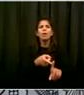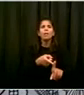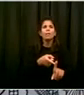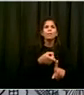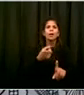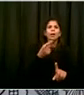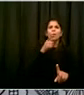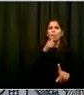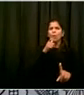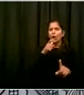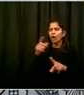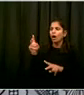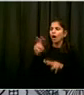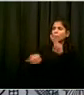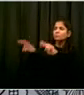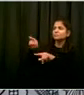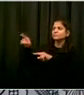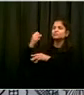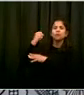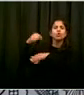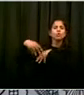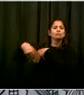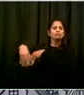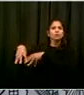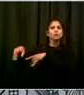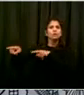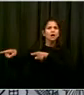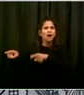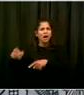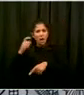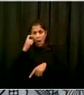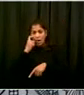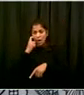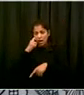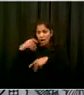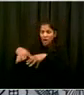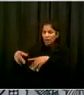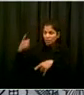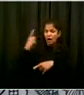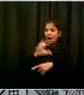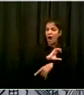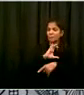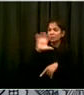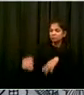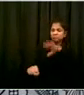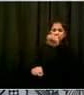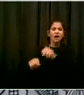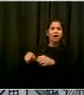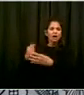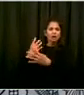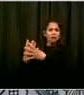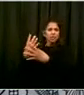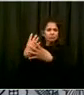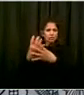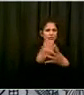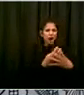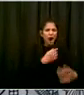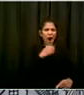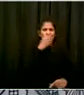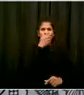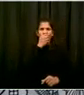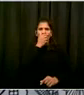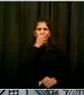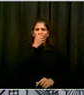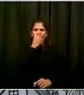arrests? And I guess, what have you done to get to the bottom of why it was allowed to happen? Yoav, what